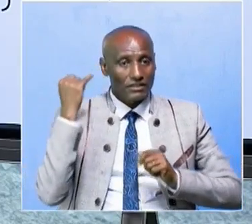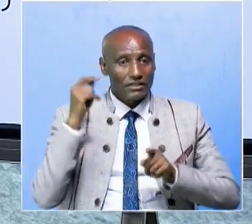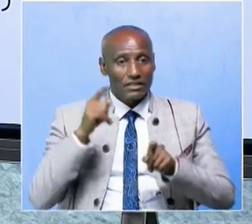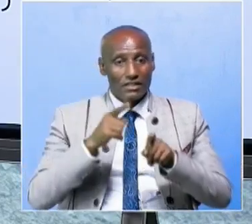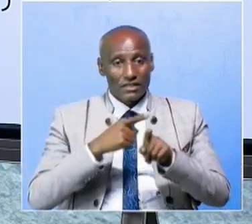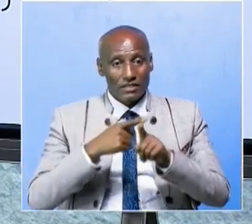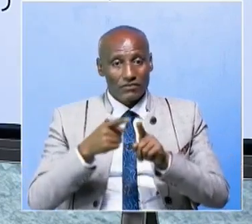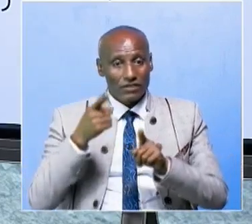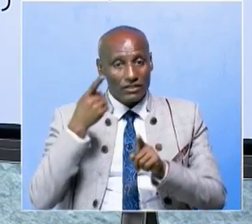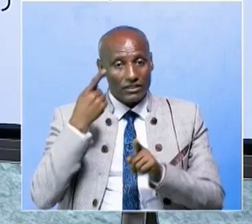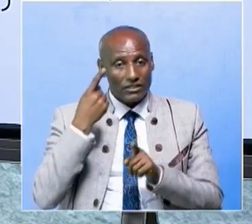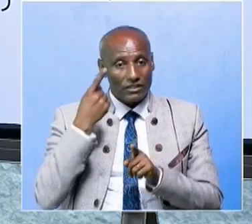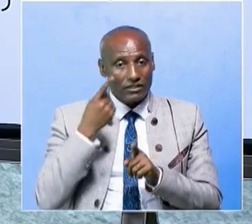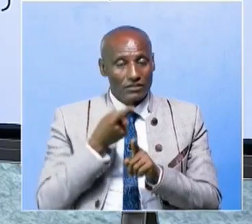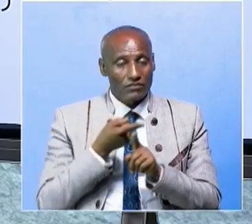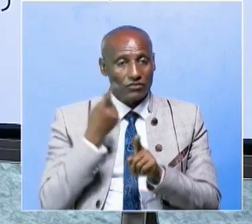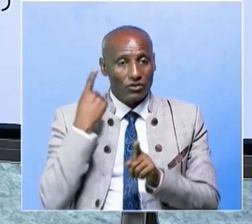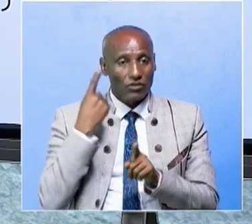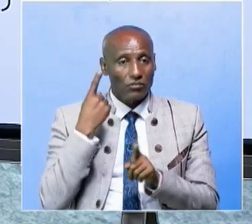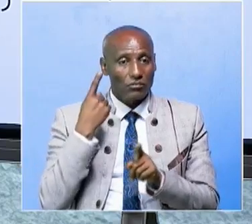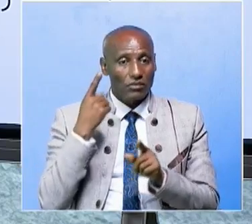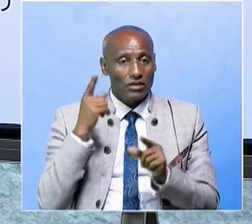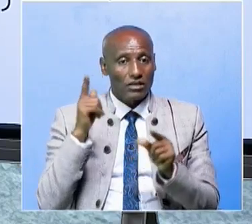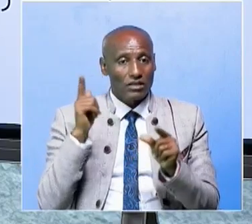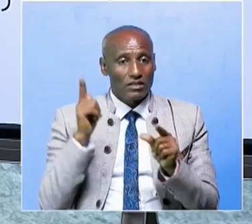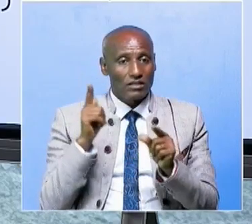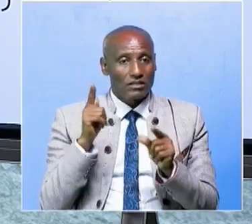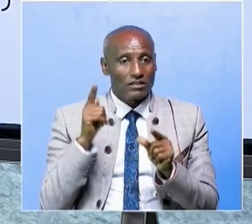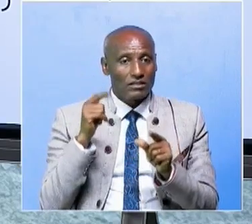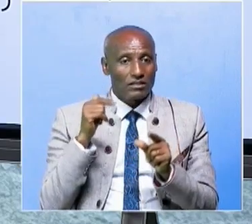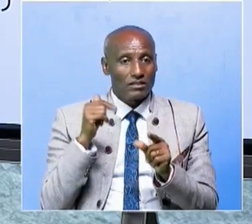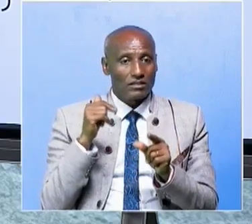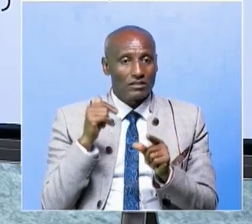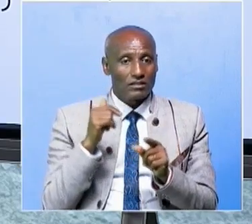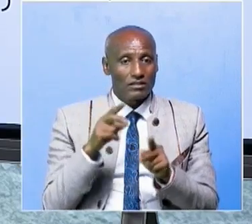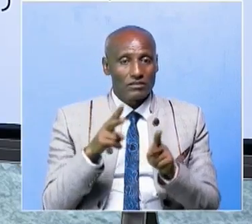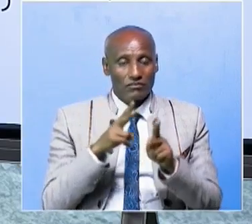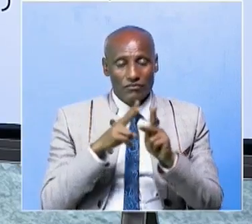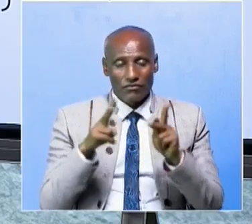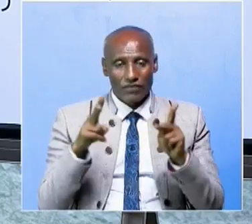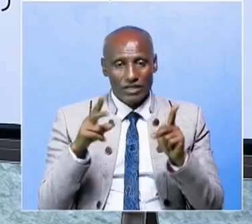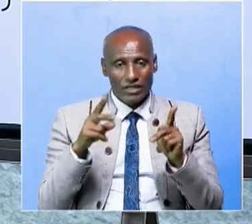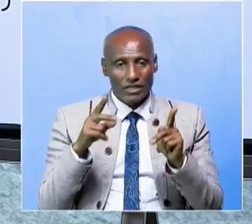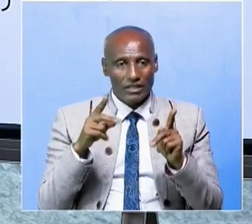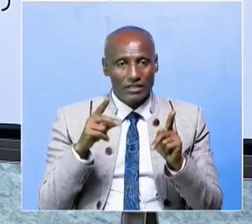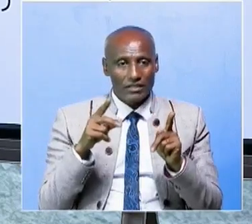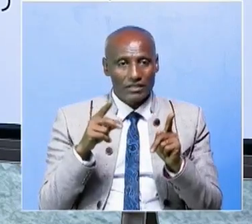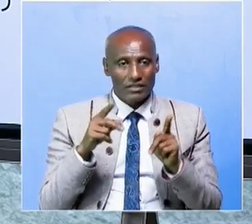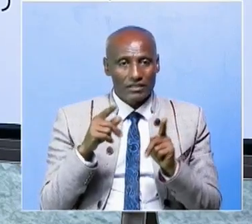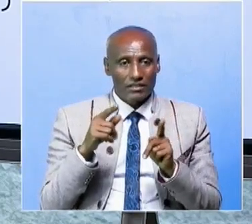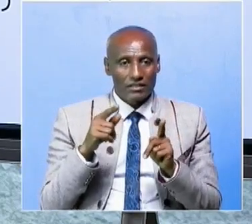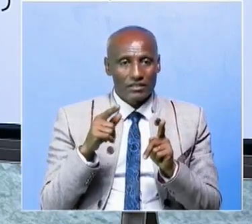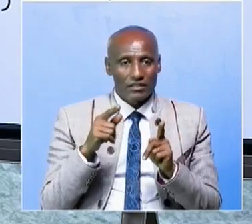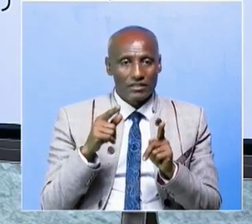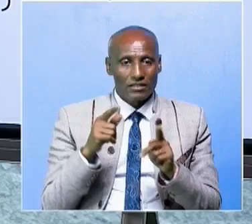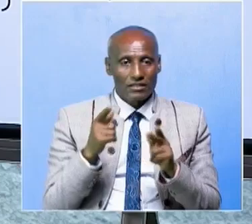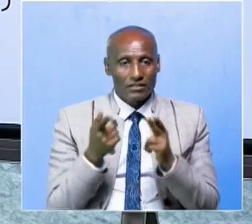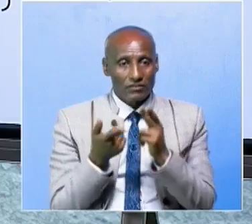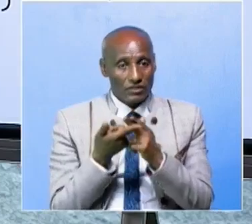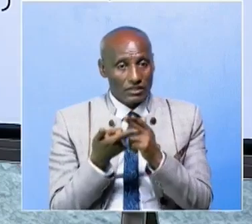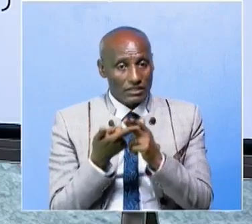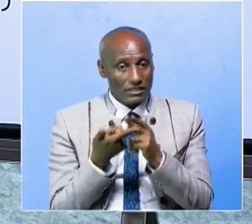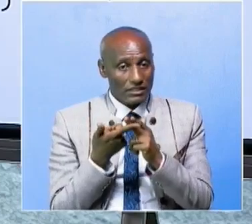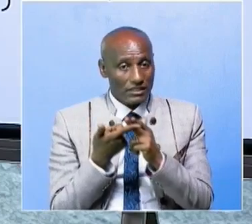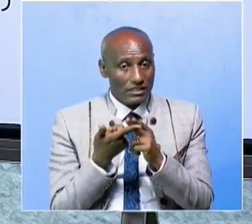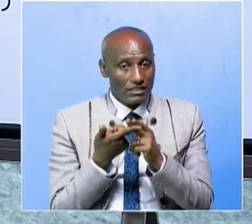from understanding the worldview. She has made it very interesting. If you were a third observer in